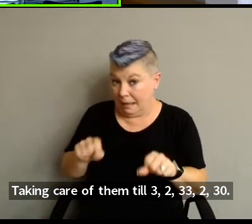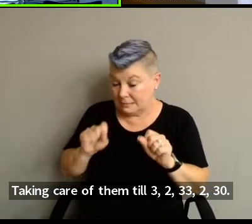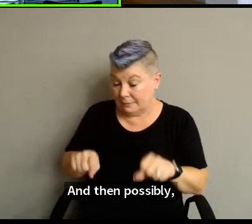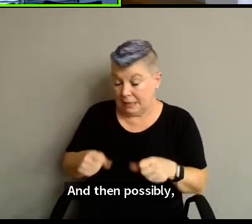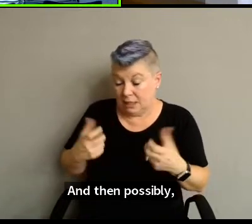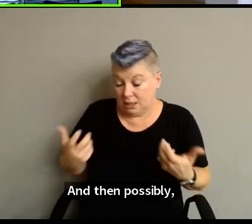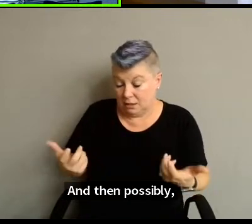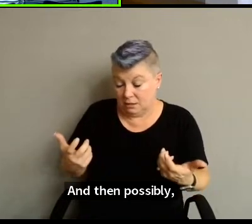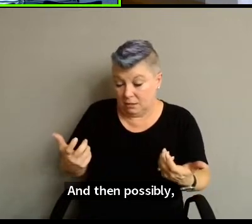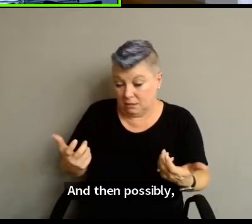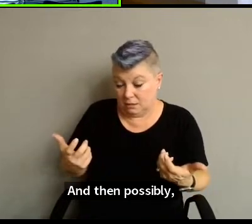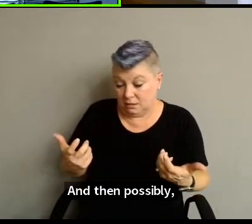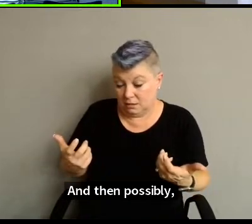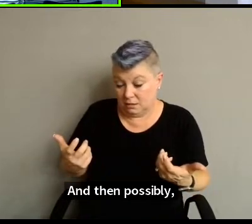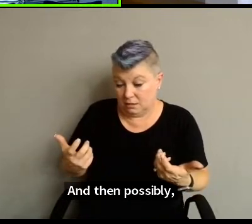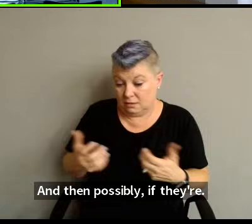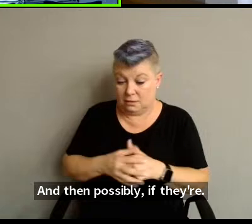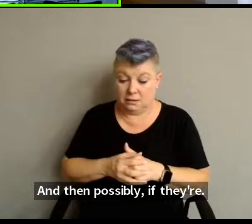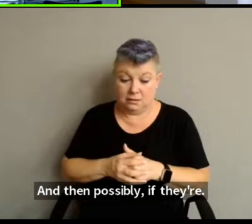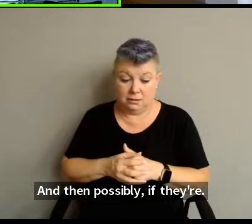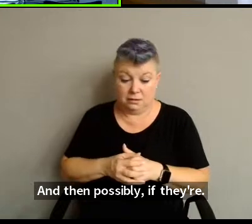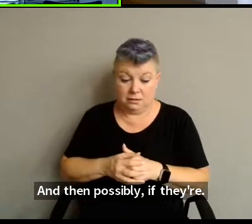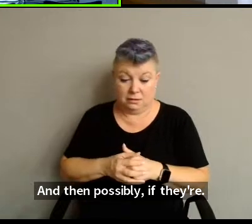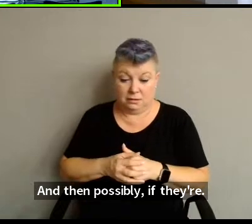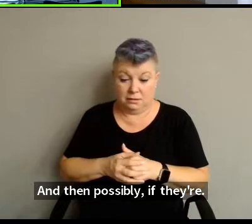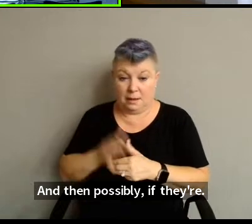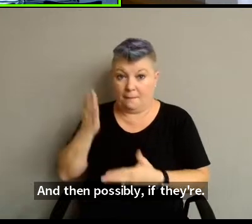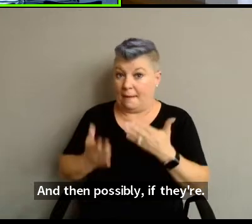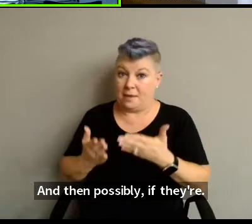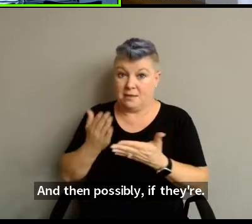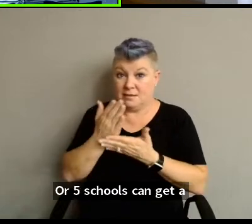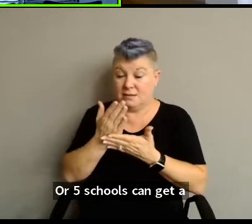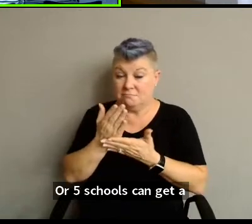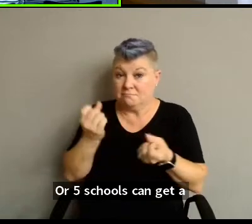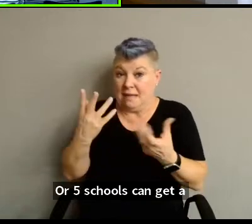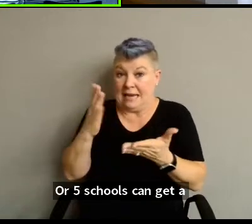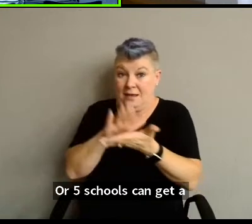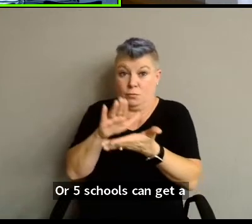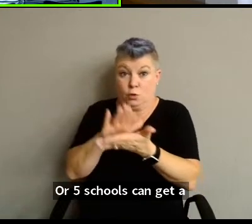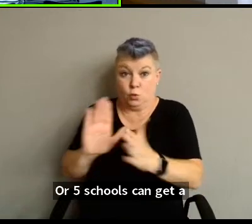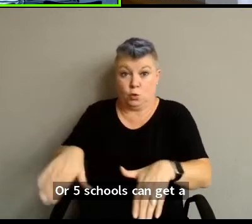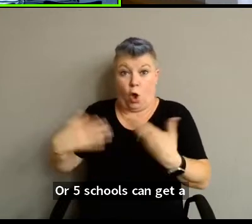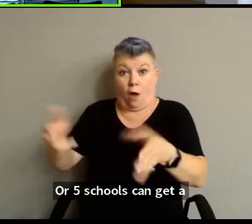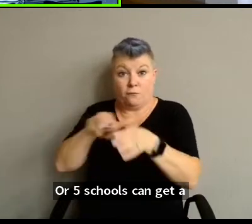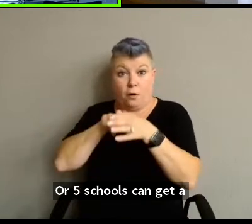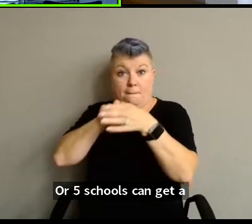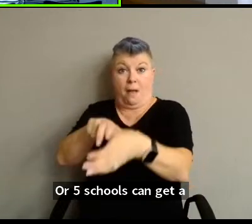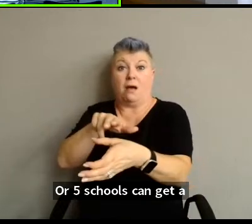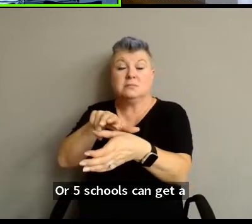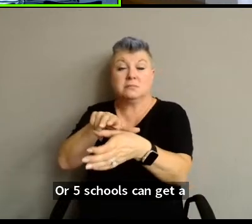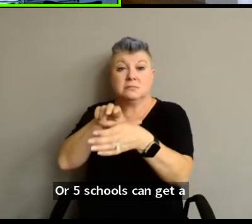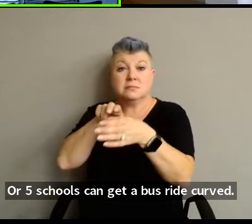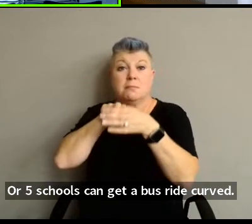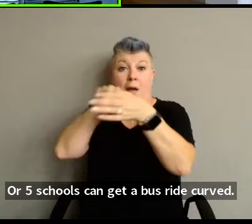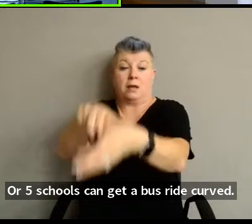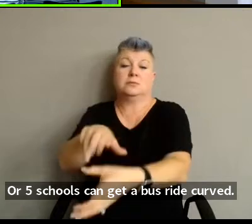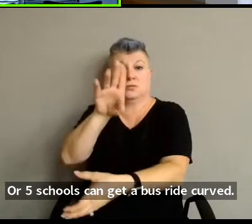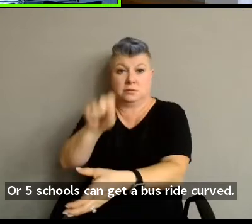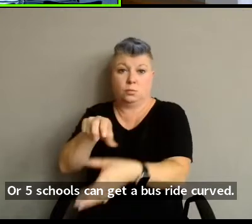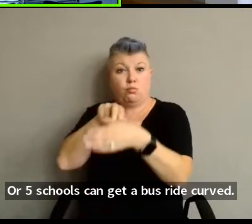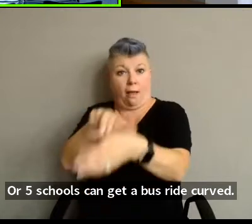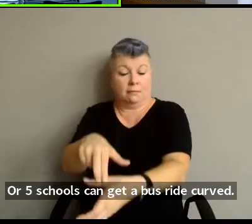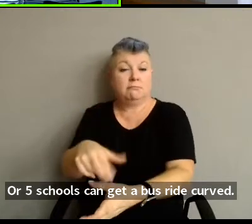of our 5 schools can get a bus ride curb to curb, if it's in their IEP. Correct.